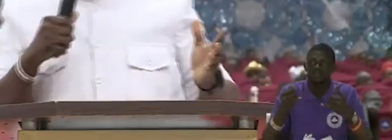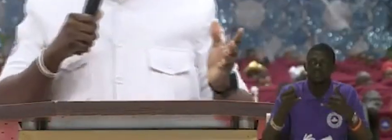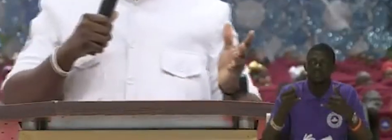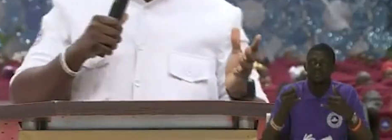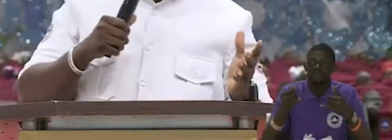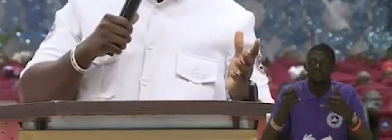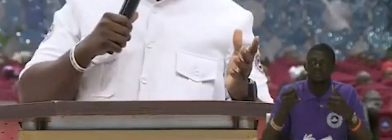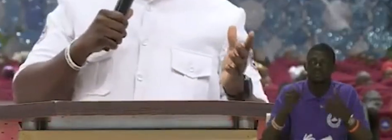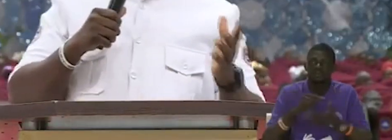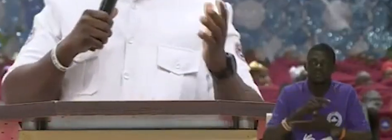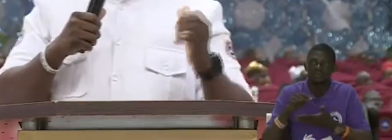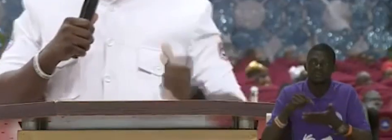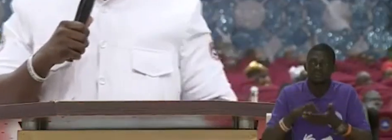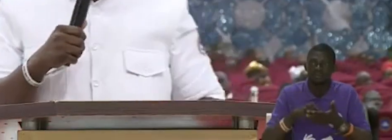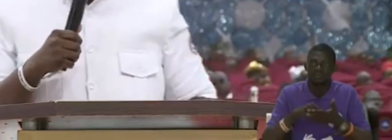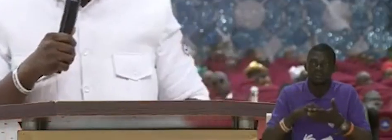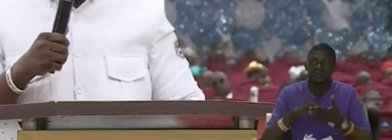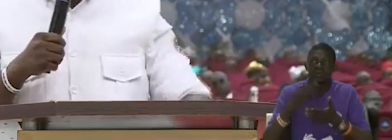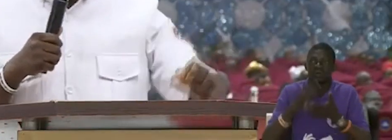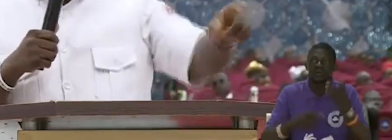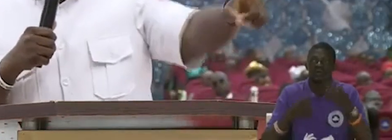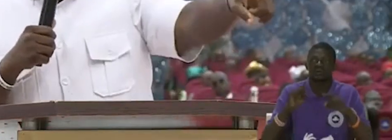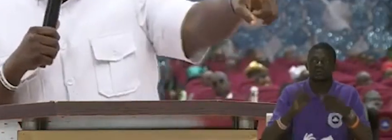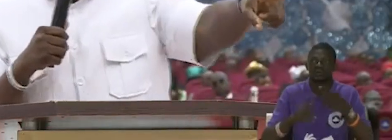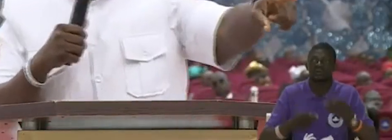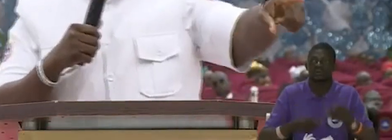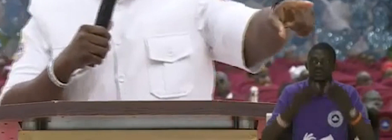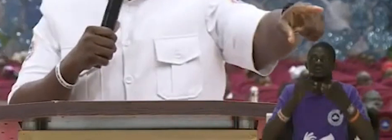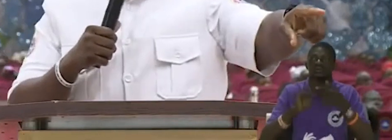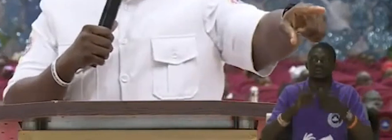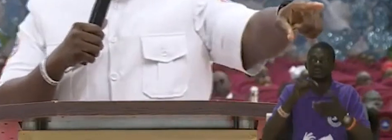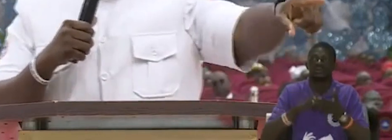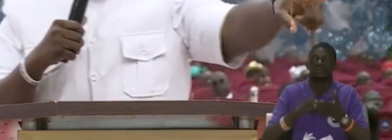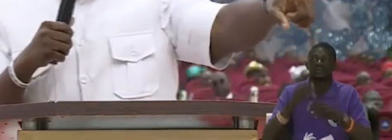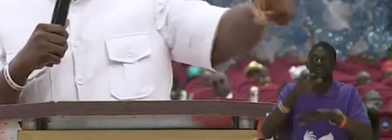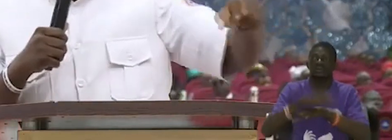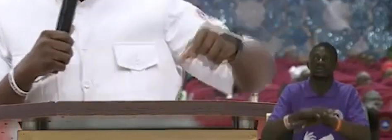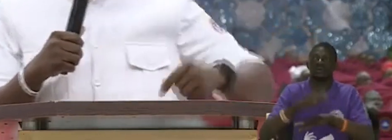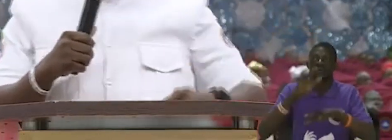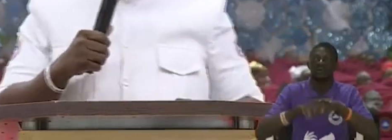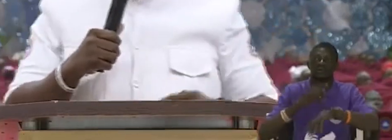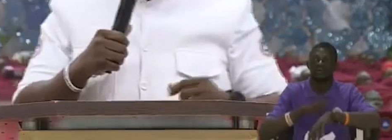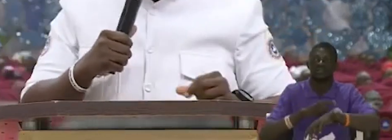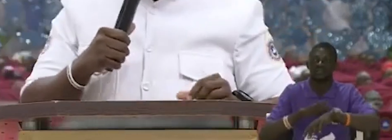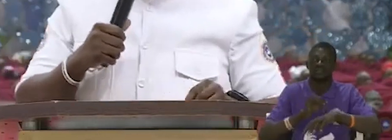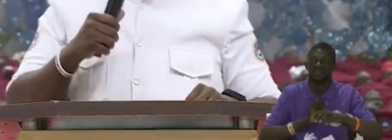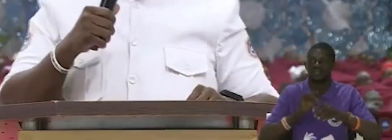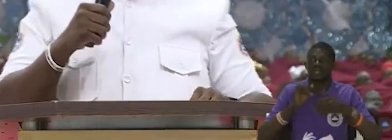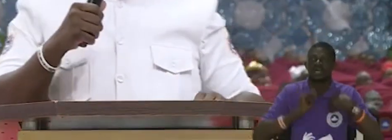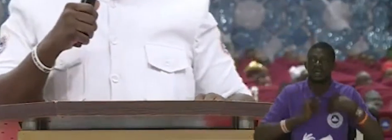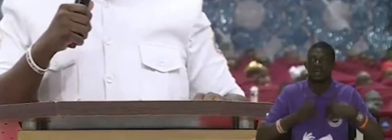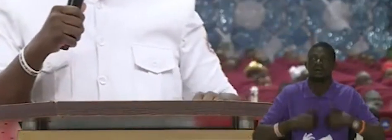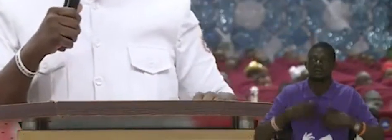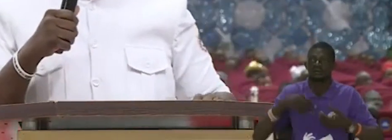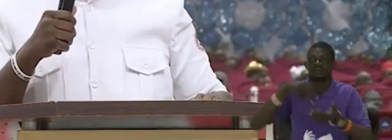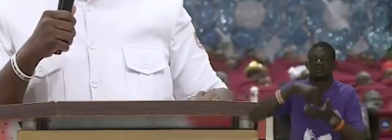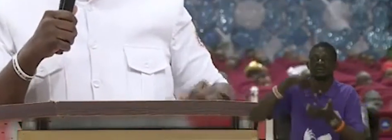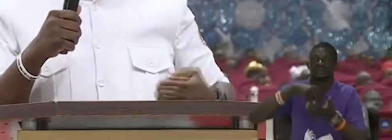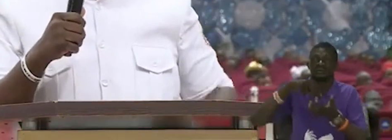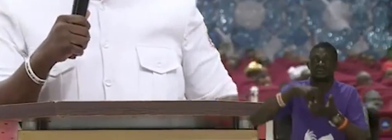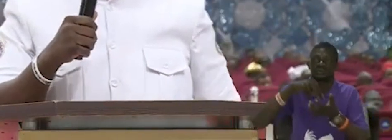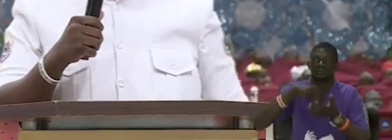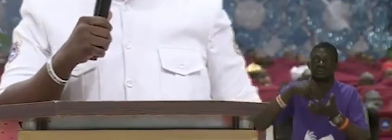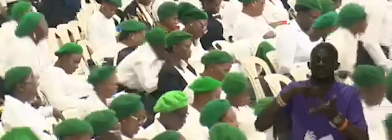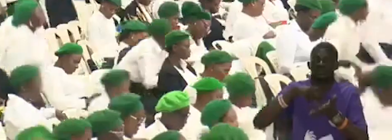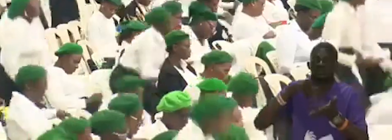this is what I come to present to you this evening. On the time that I have, I need you to jump up on your feet very